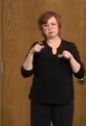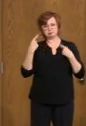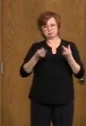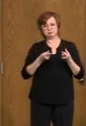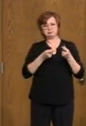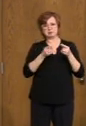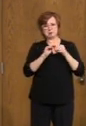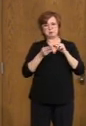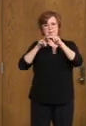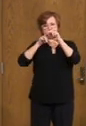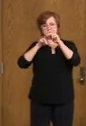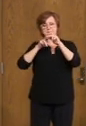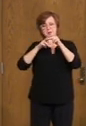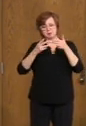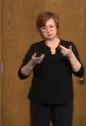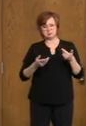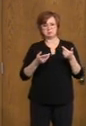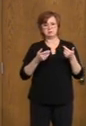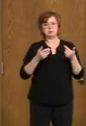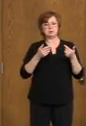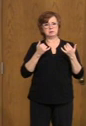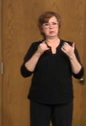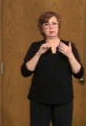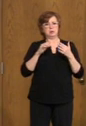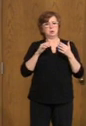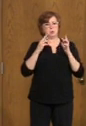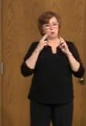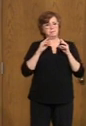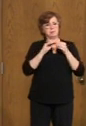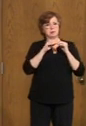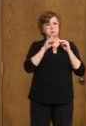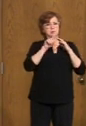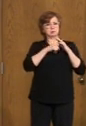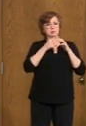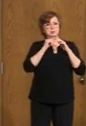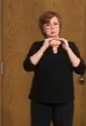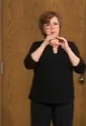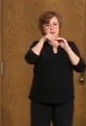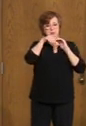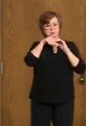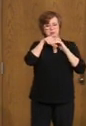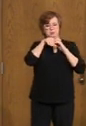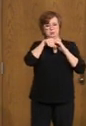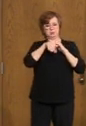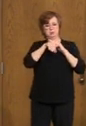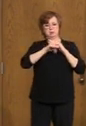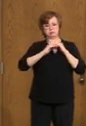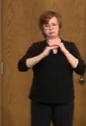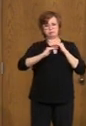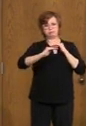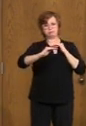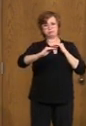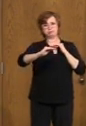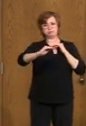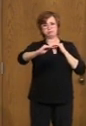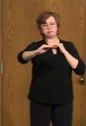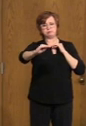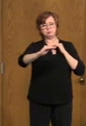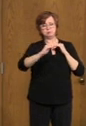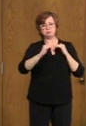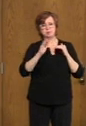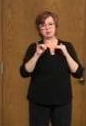the numbers starting to stabilize here in Saskatchewan and take the very first steps on a trajectory downwards. So the measures that we have